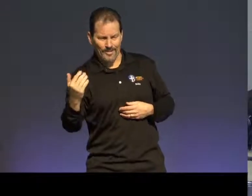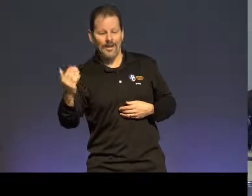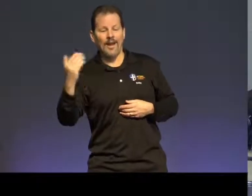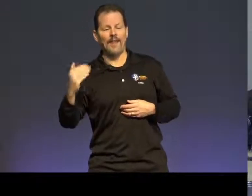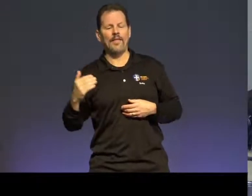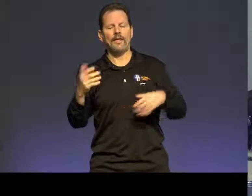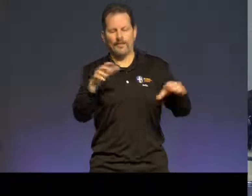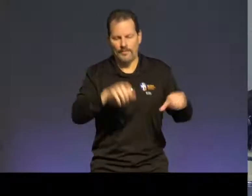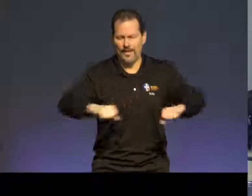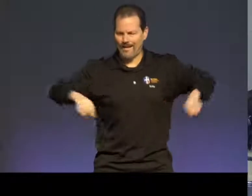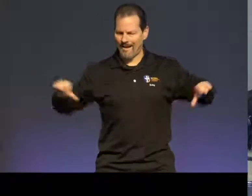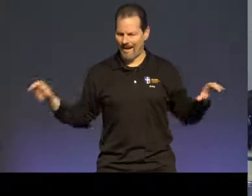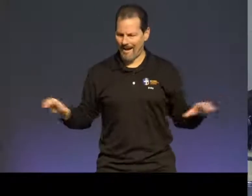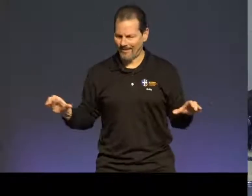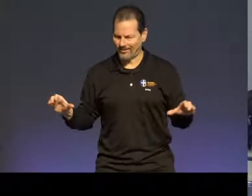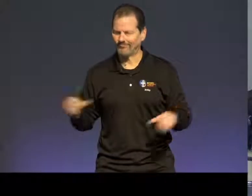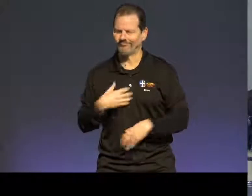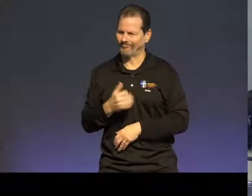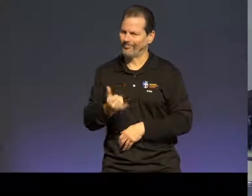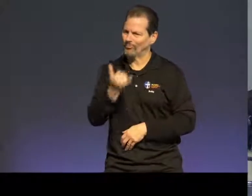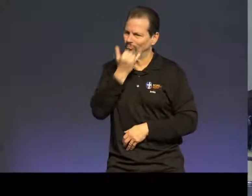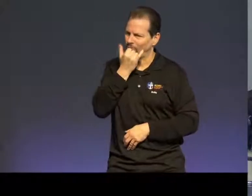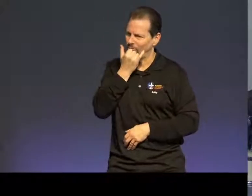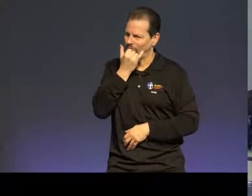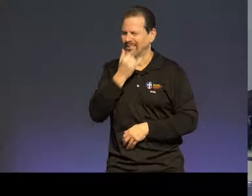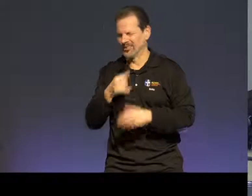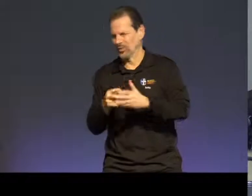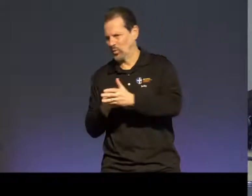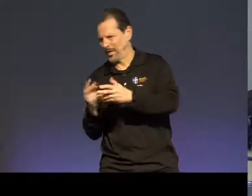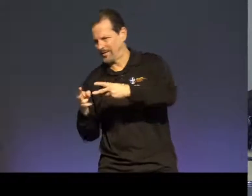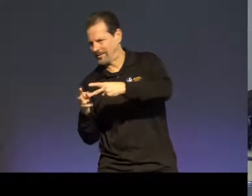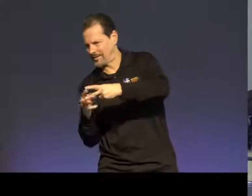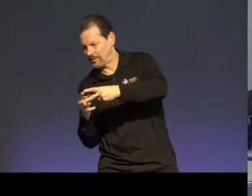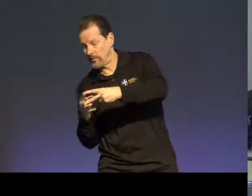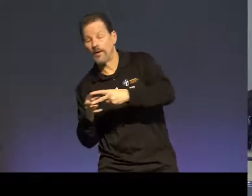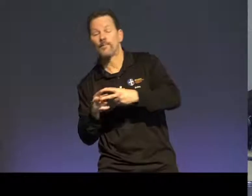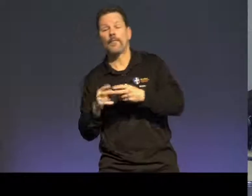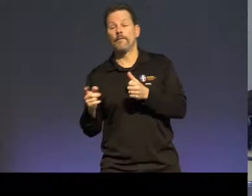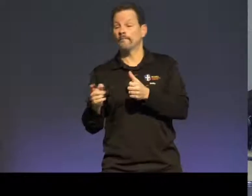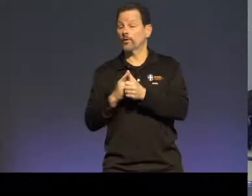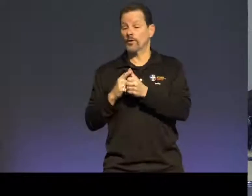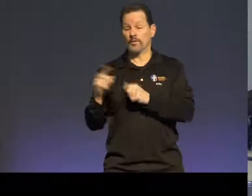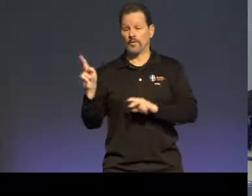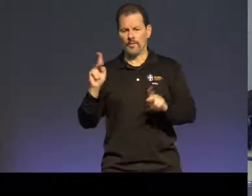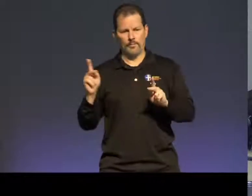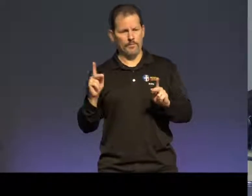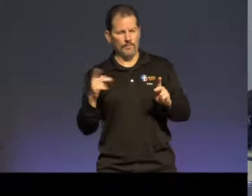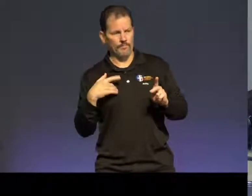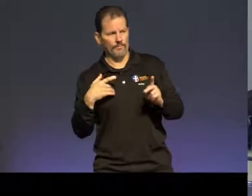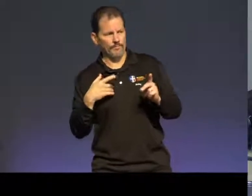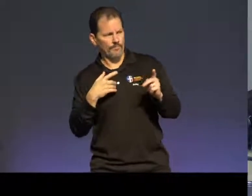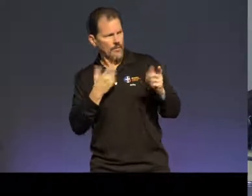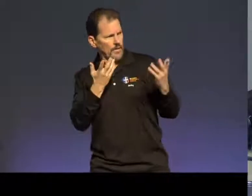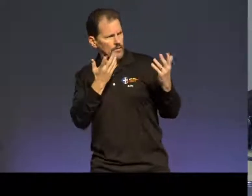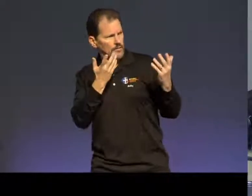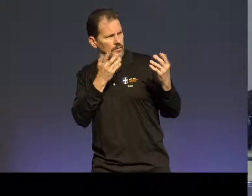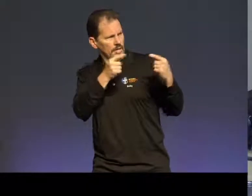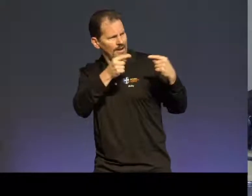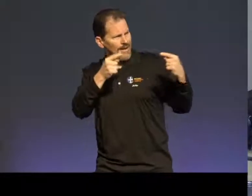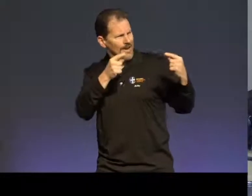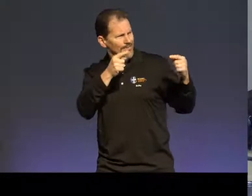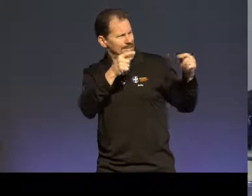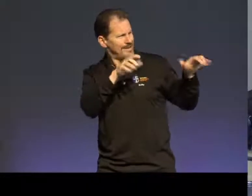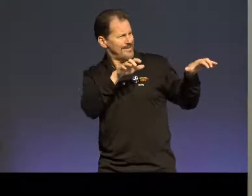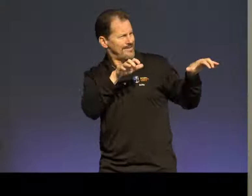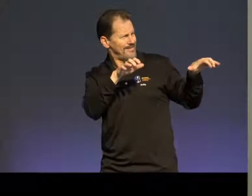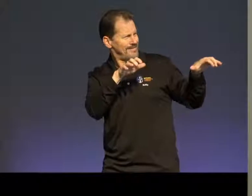response. Up in verse 5, what we get is the people saw that they were under distress. They saw that there was a bigger enemy coming, and in